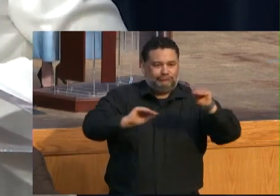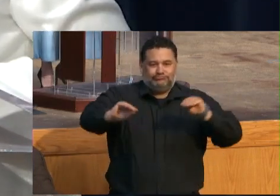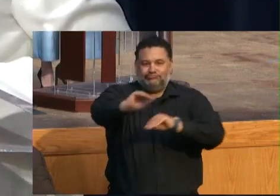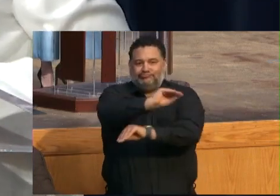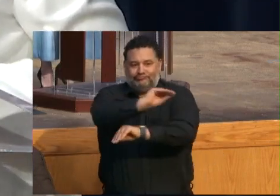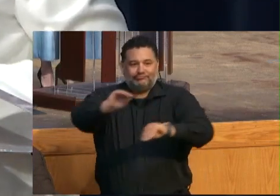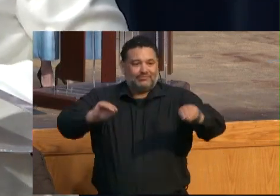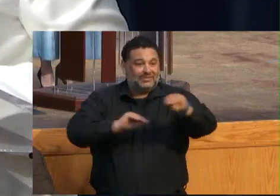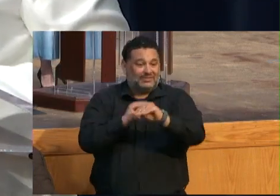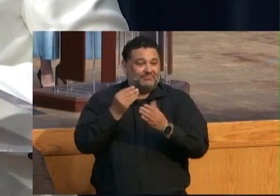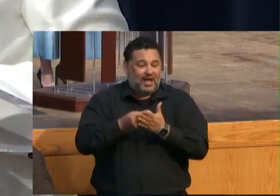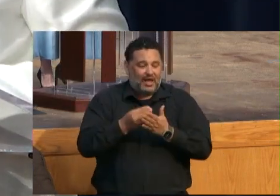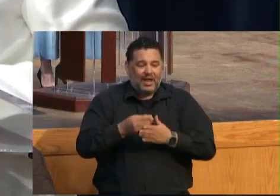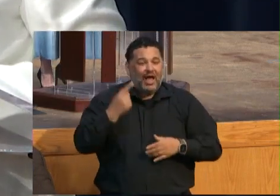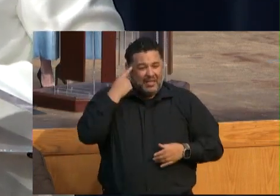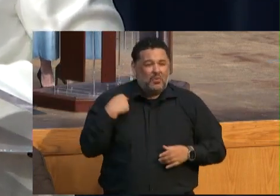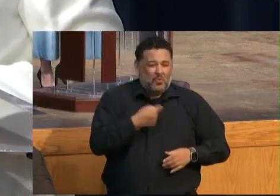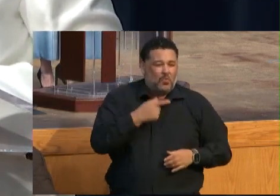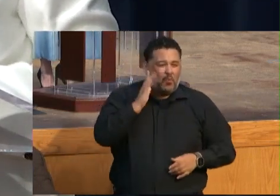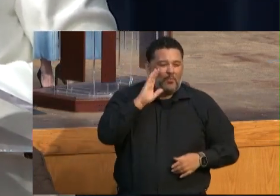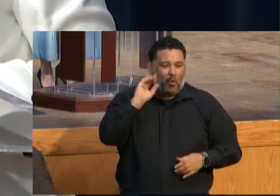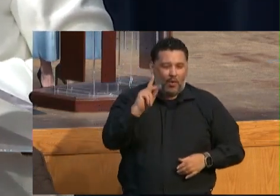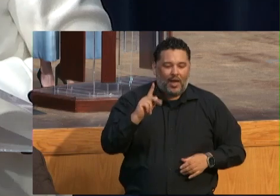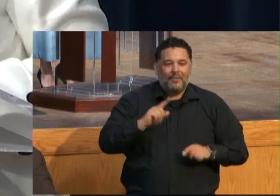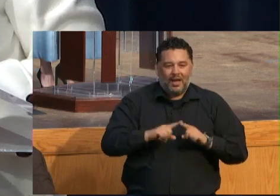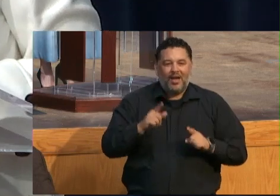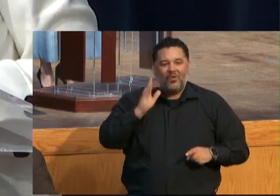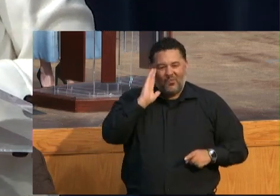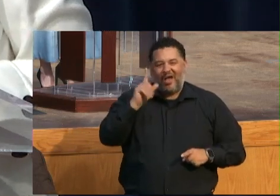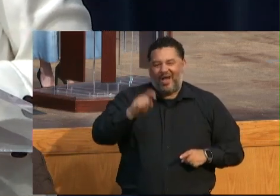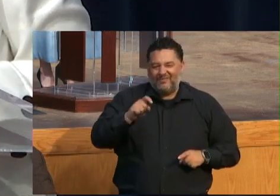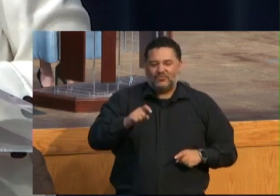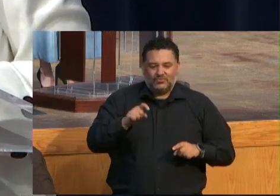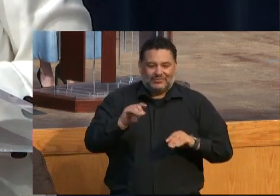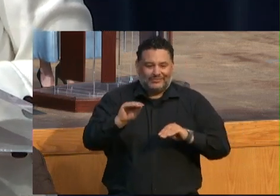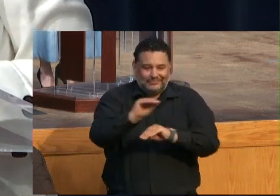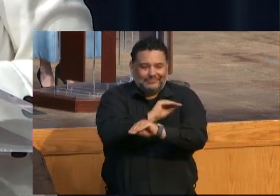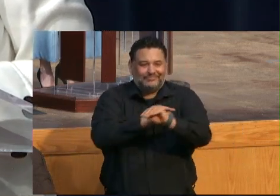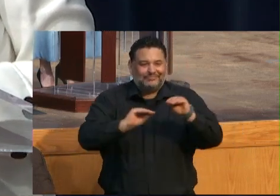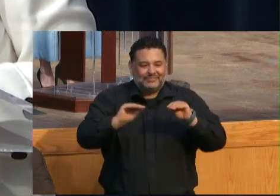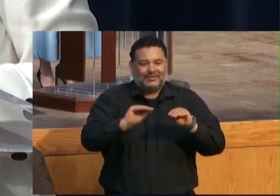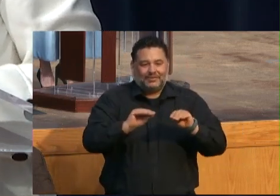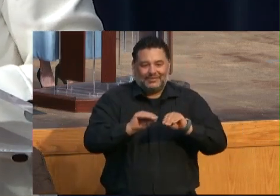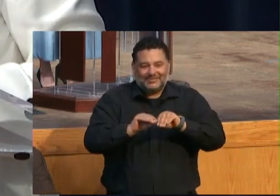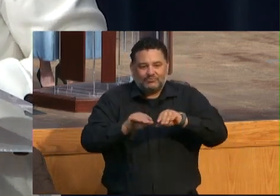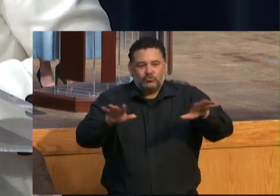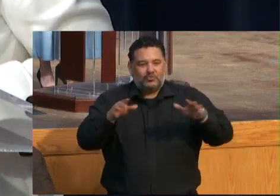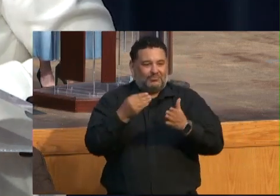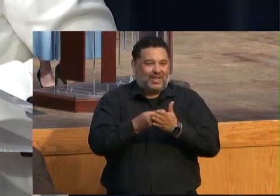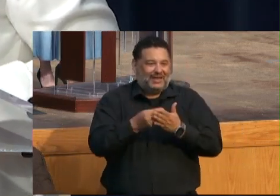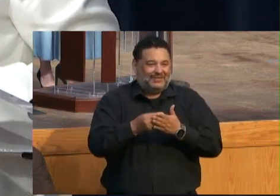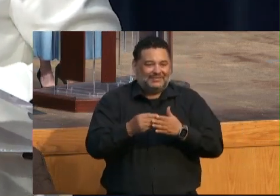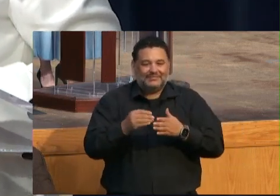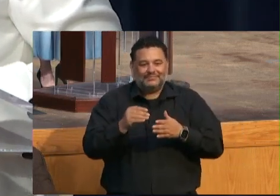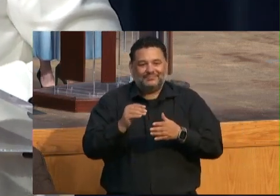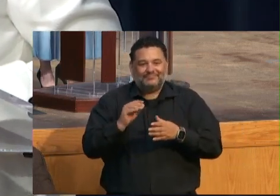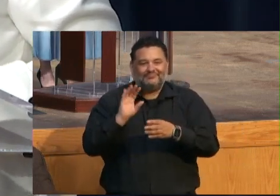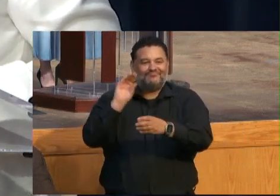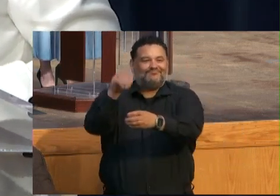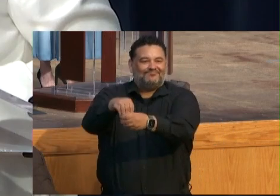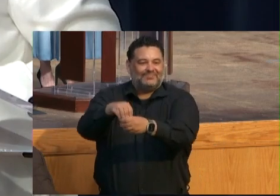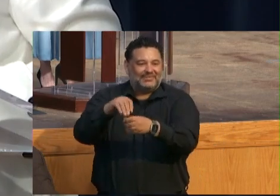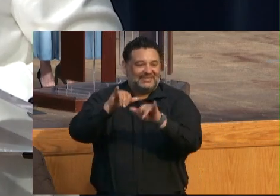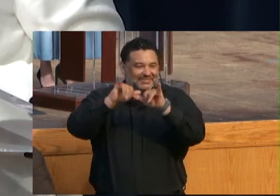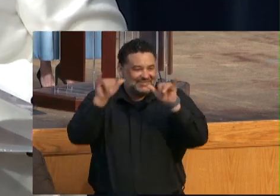okay, we'll have to redistribute money within the system. And so there will be work to be done system-wide.